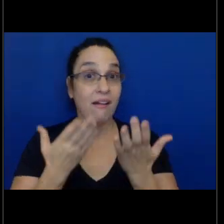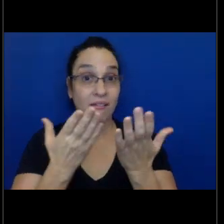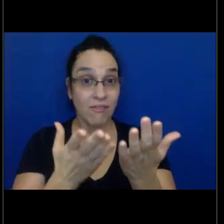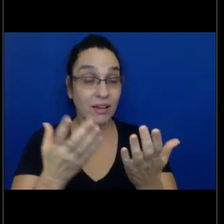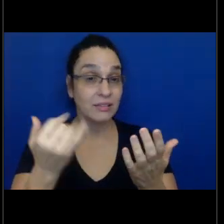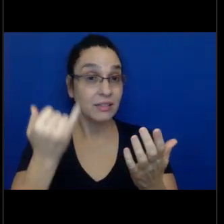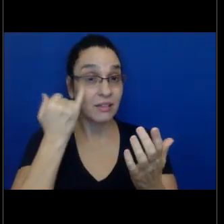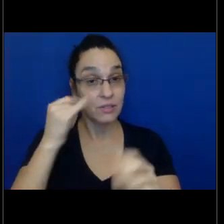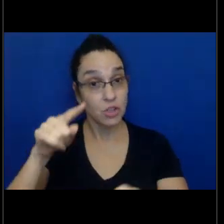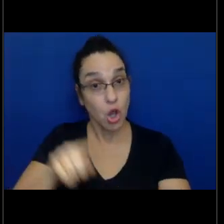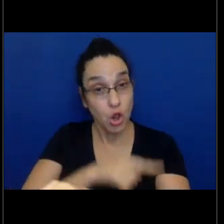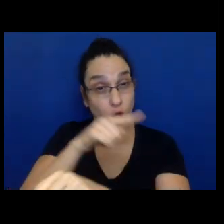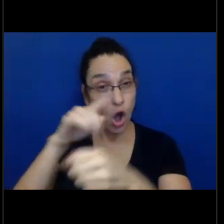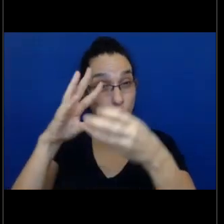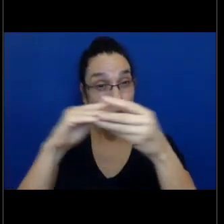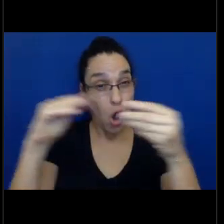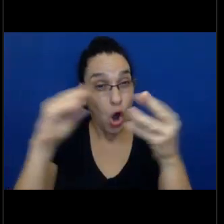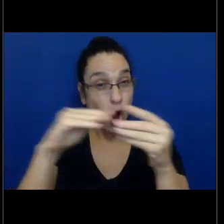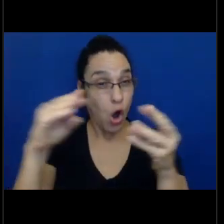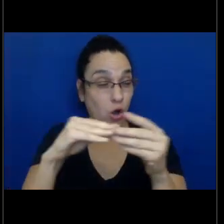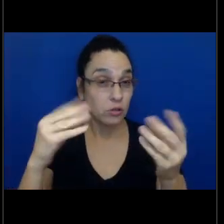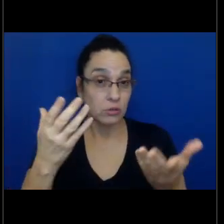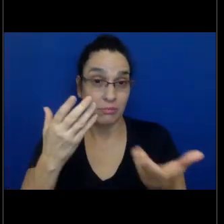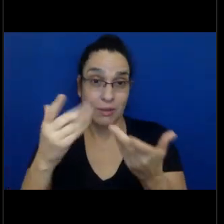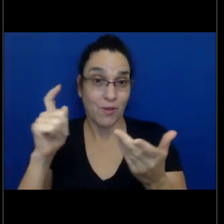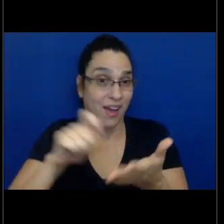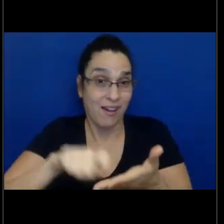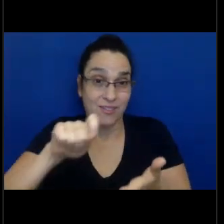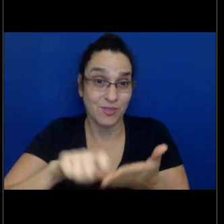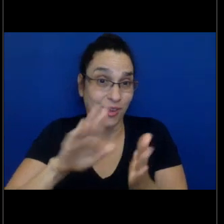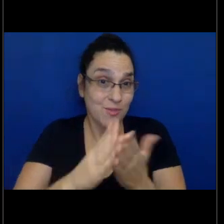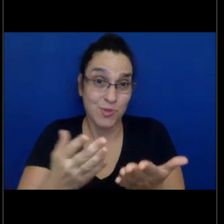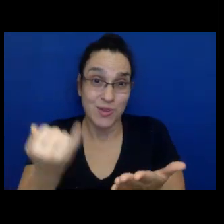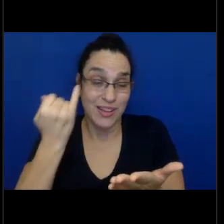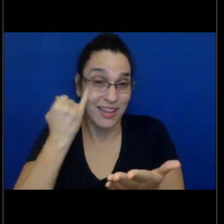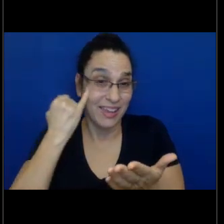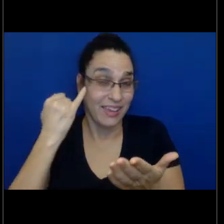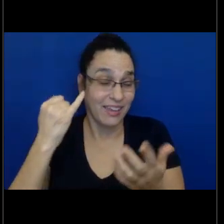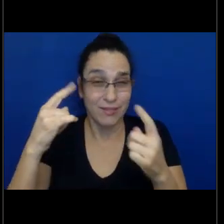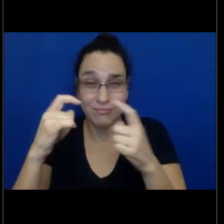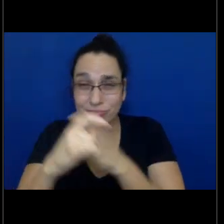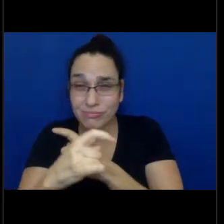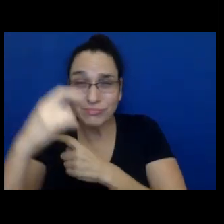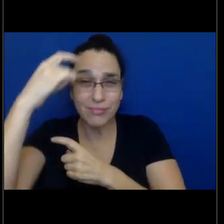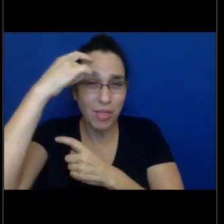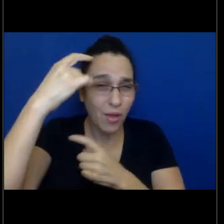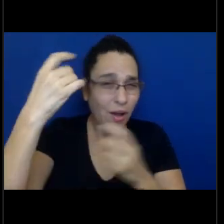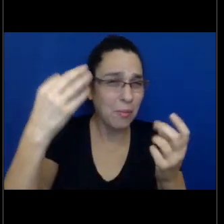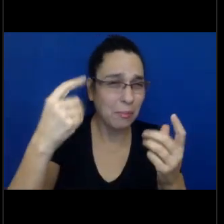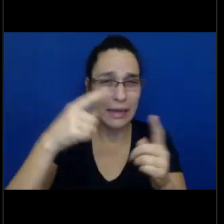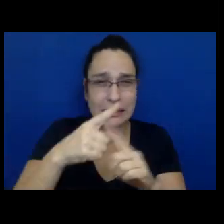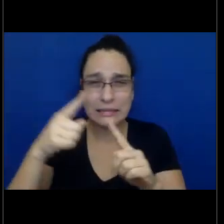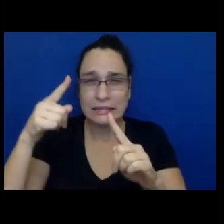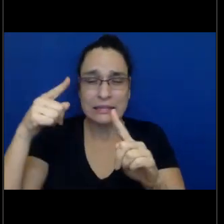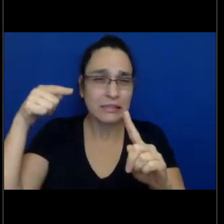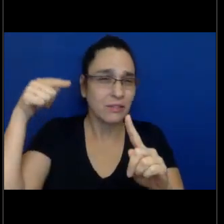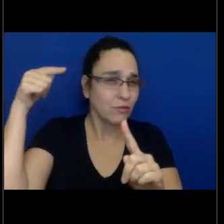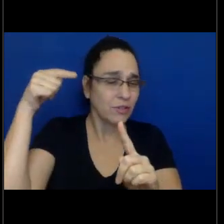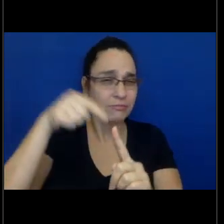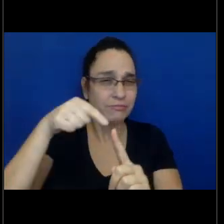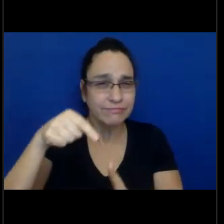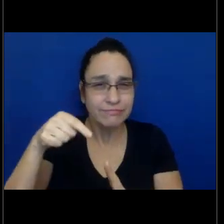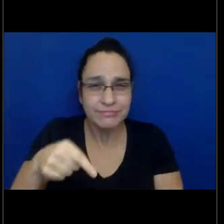story, or the plot is very elaborate, then lots of moving pieces. And also, in some cases, maybe if